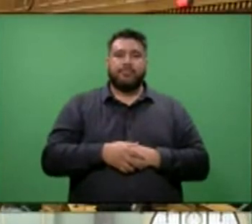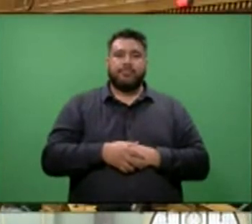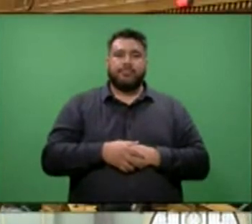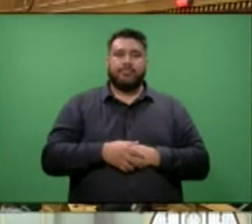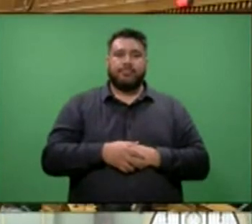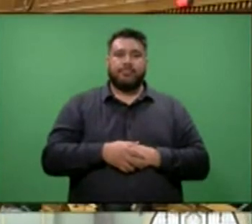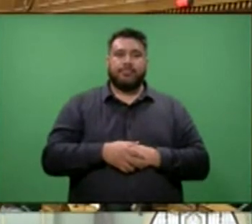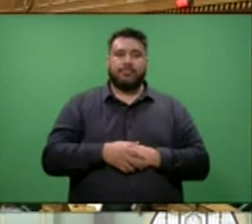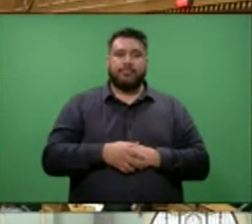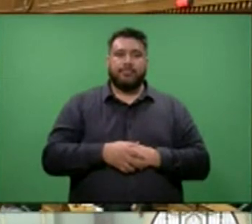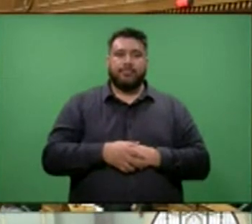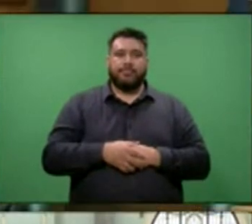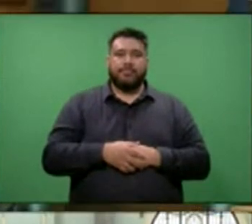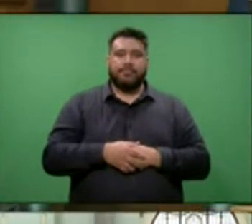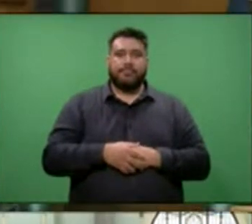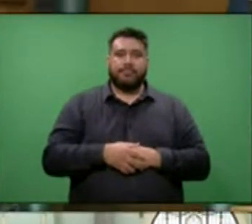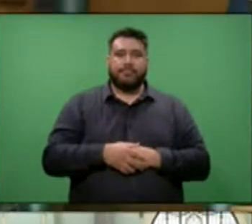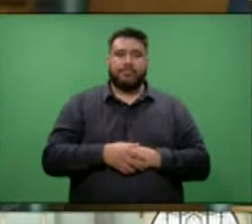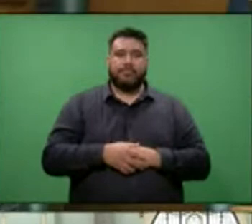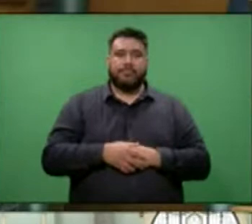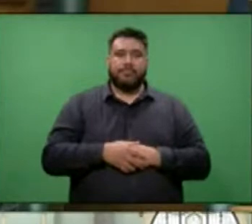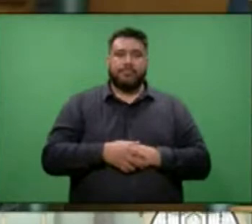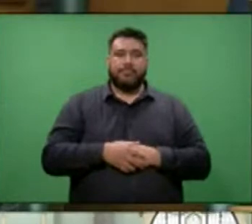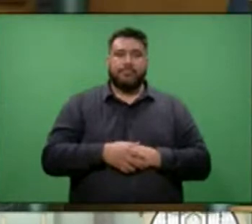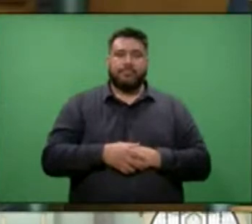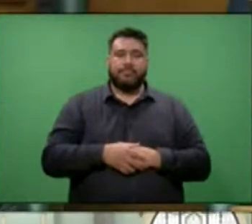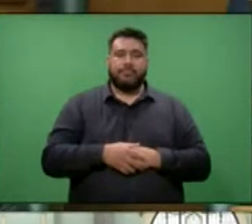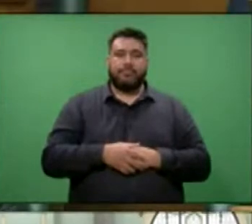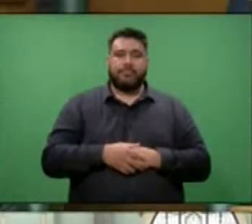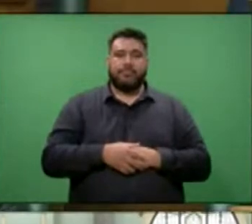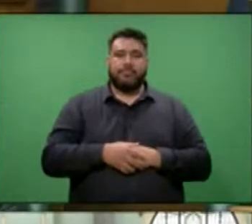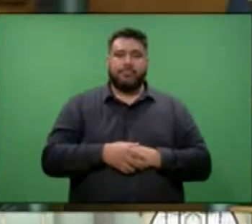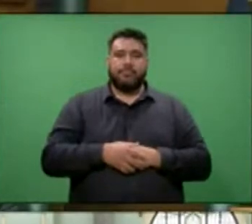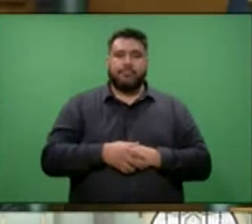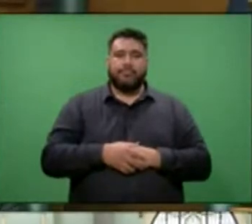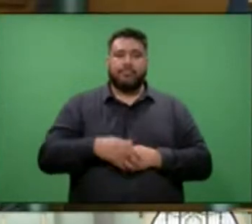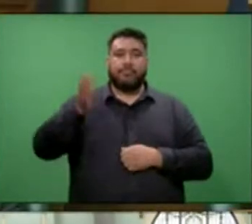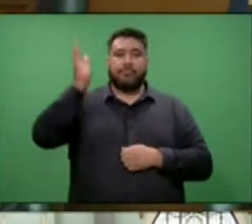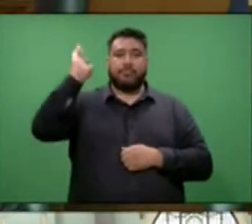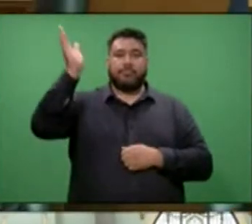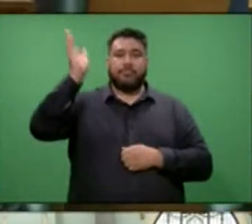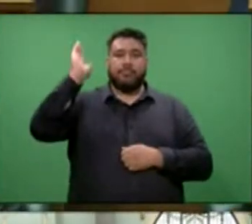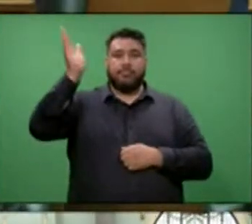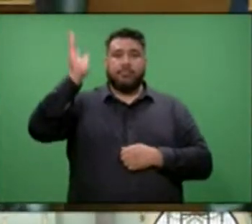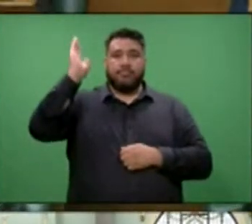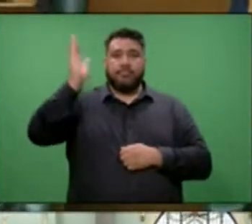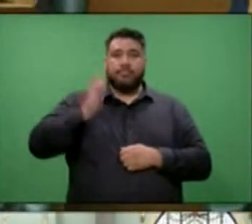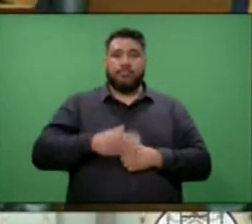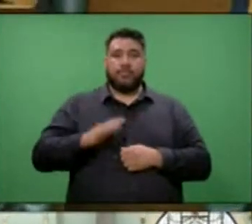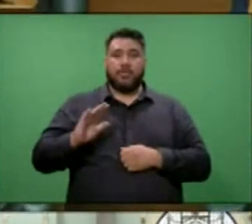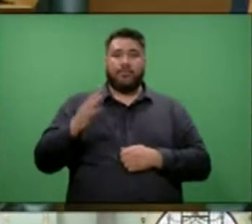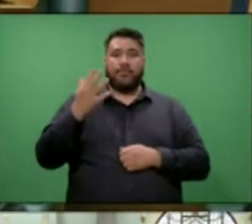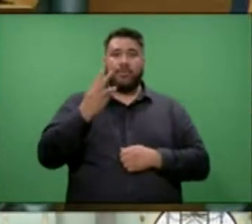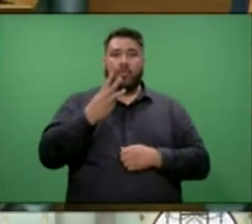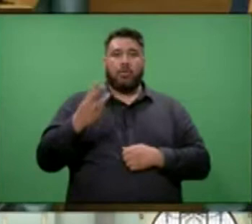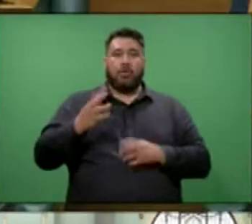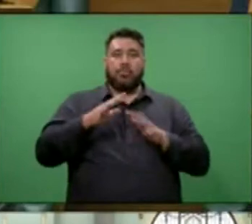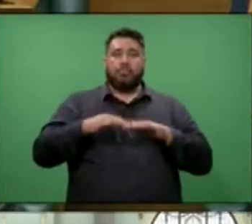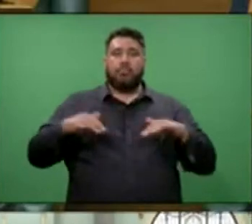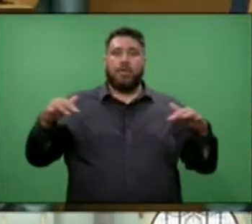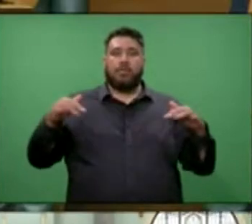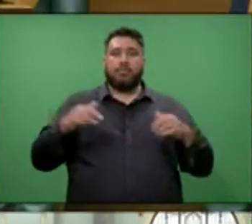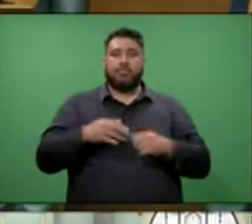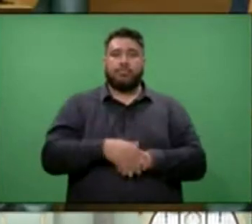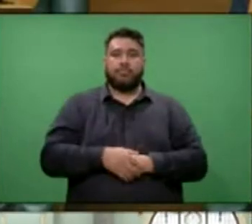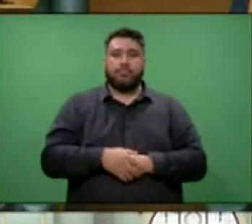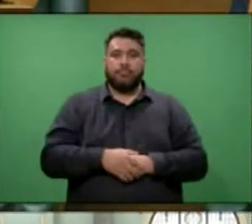Speaker. The Honourable Chris Hipkins. Mr. Speaker, next week will be the first full sitting week of the 53rd Parliament. The first oral questions of the Parliament